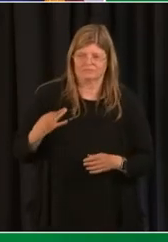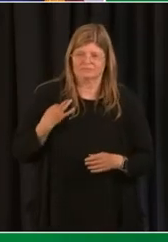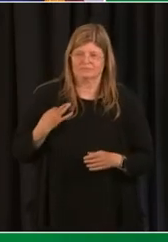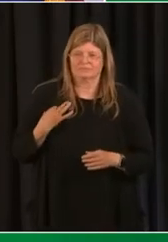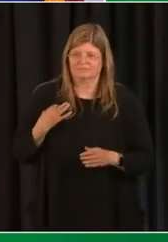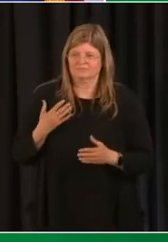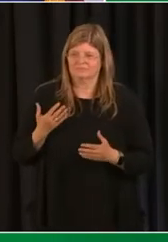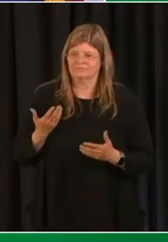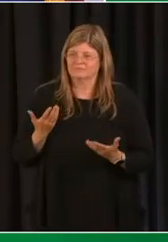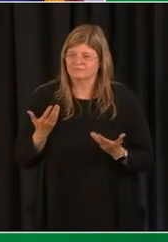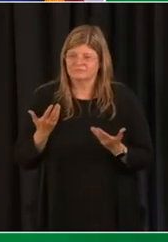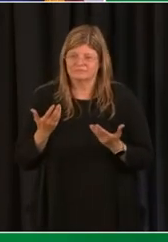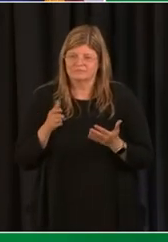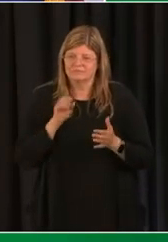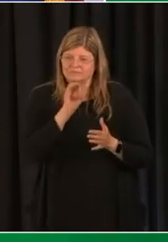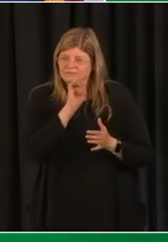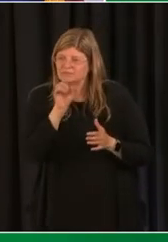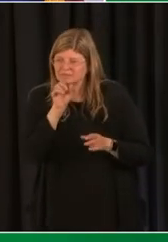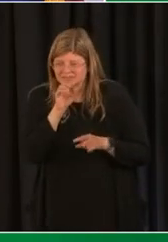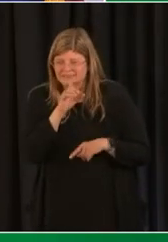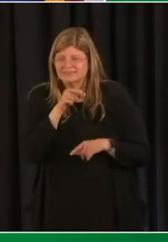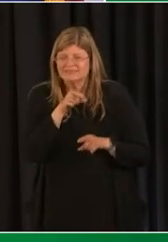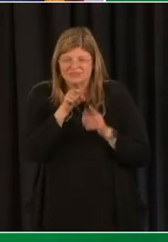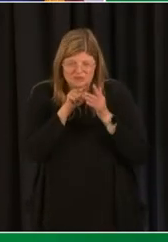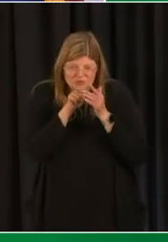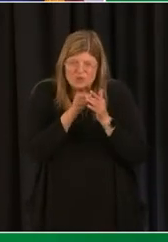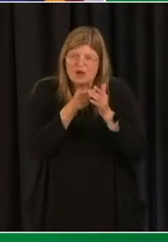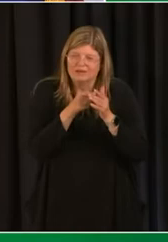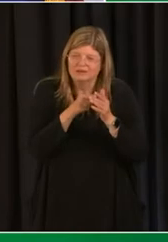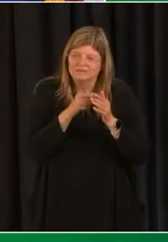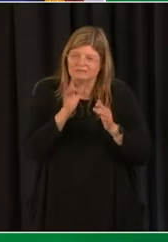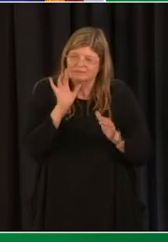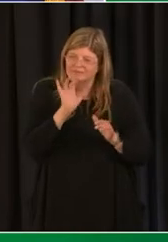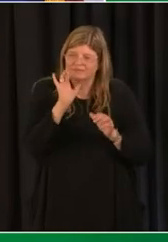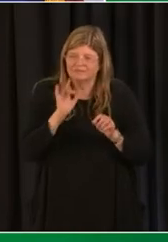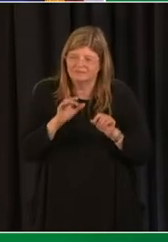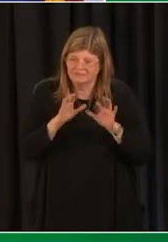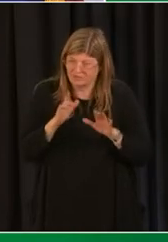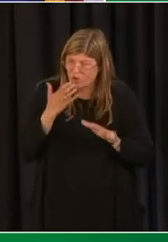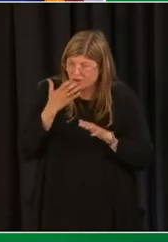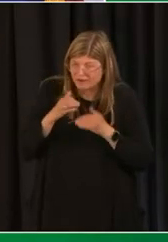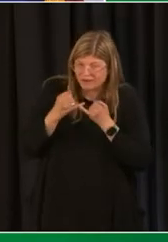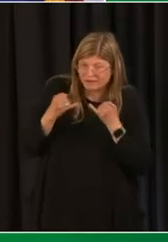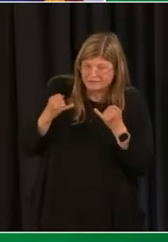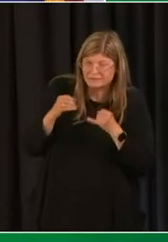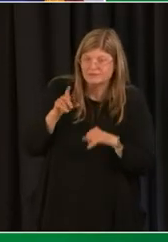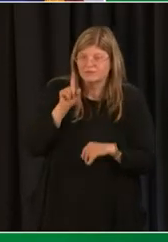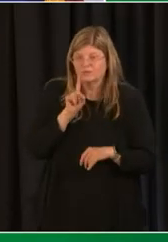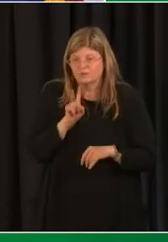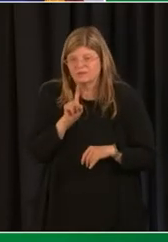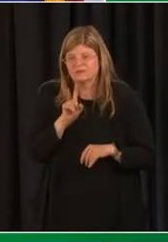to stay.dc.gov, start that application. We also have a hotline,